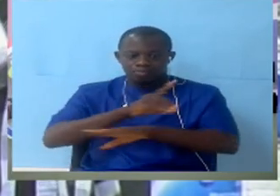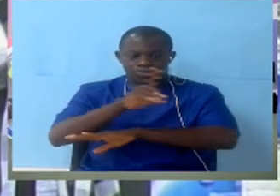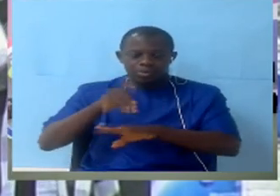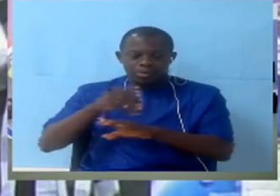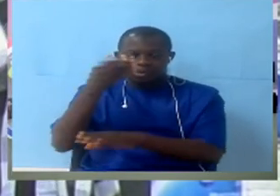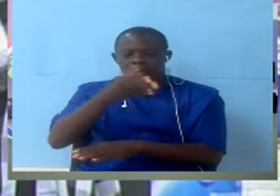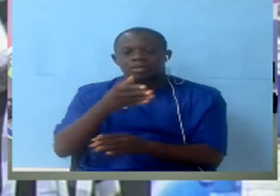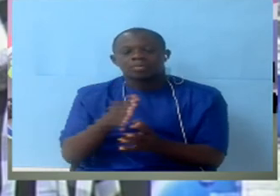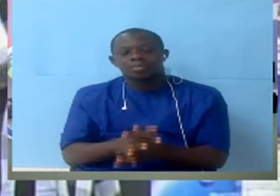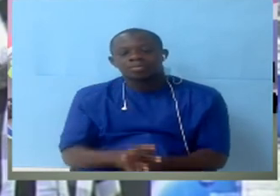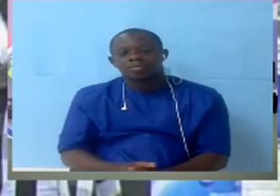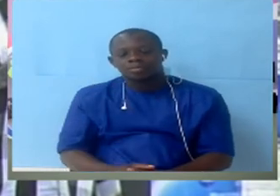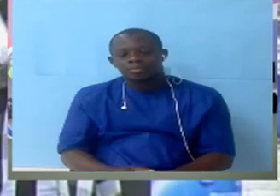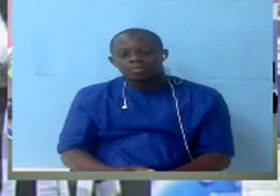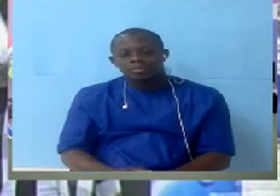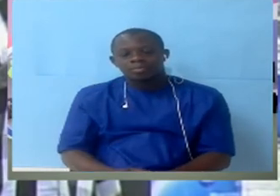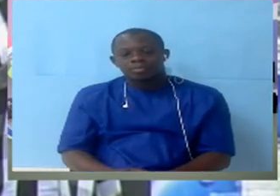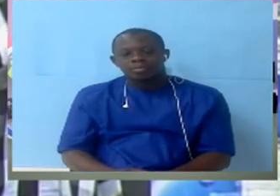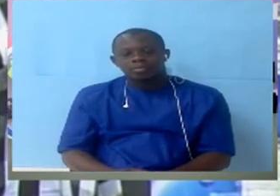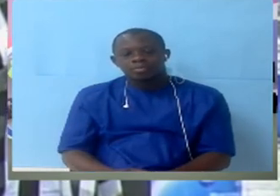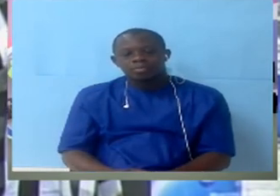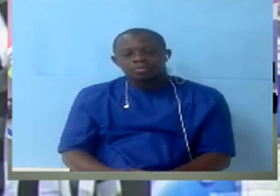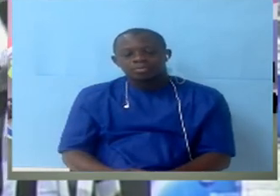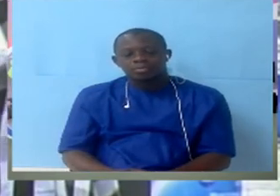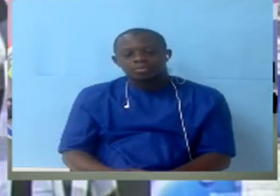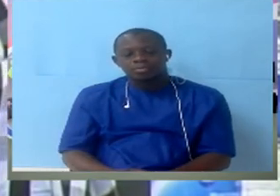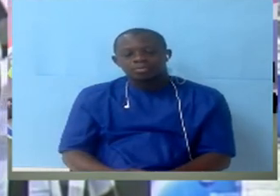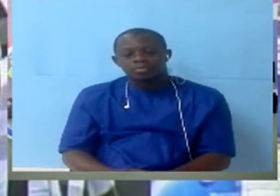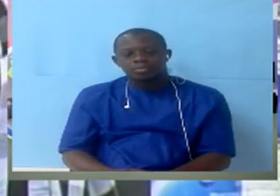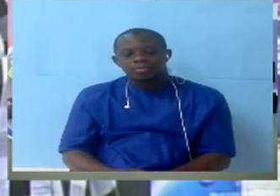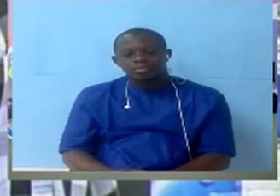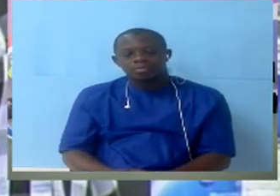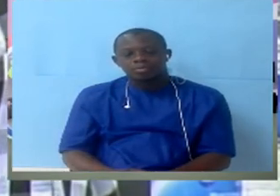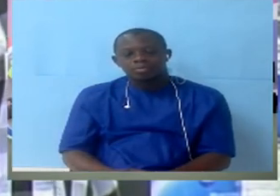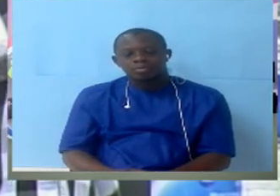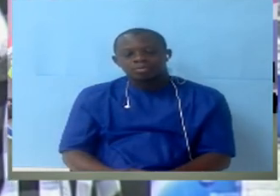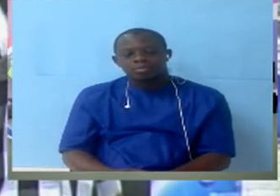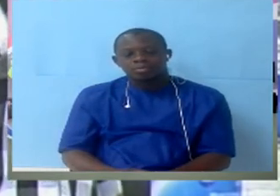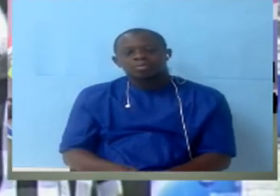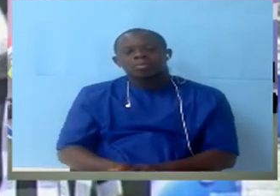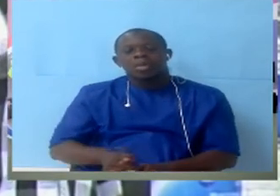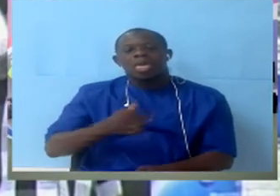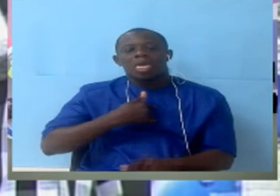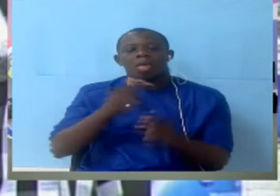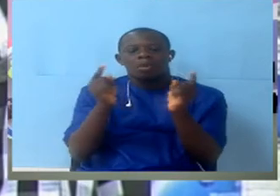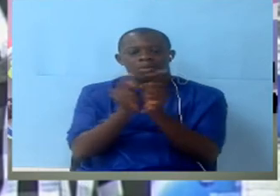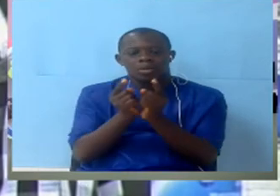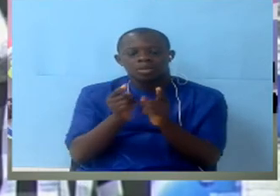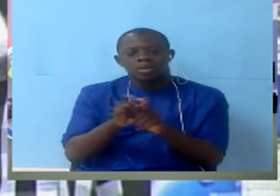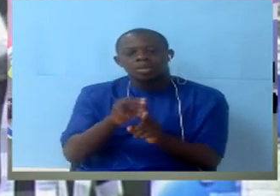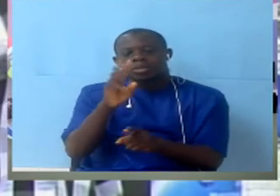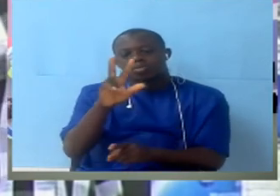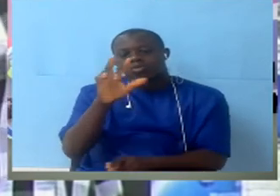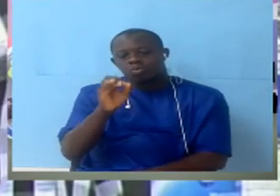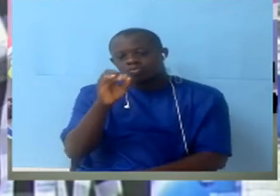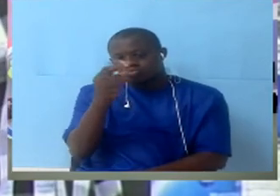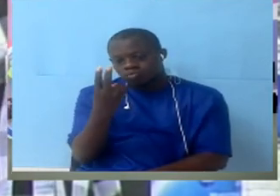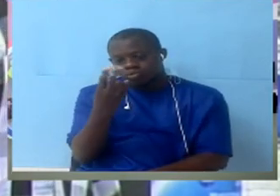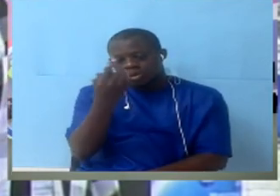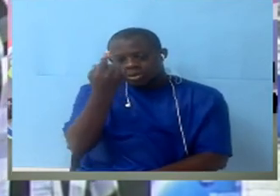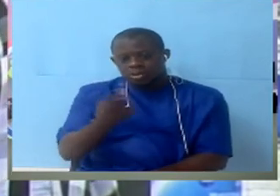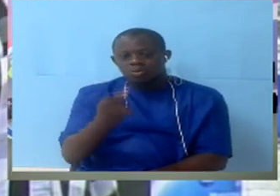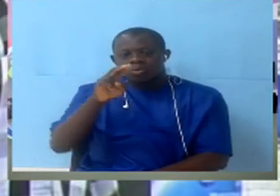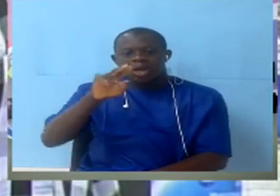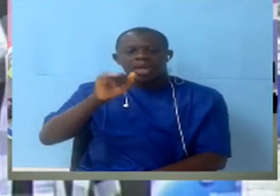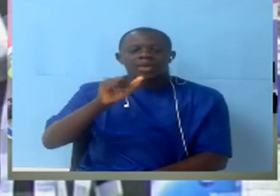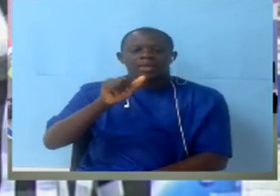Now in single Nyasi traje, this 002 single Nyasi, Kafa single Nyasi. I found 002 single Nyasi there. And this